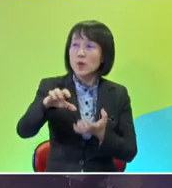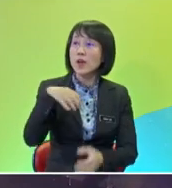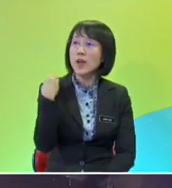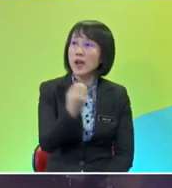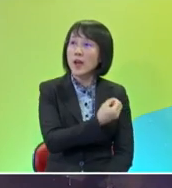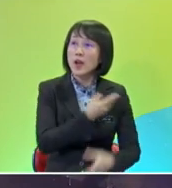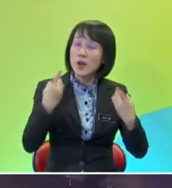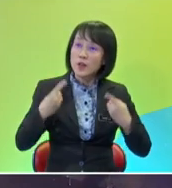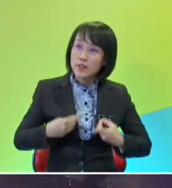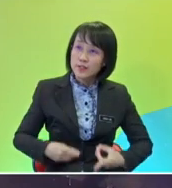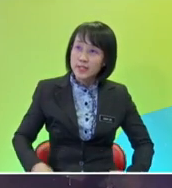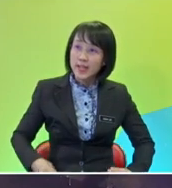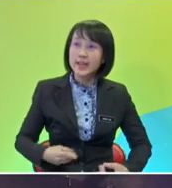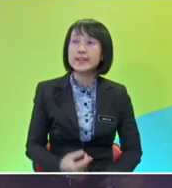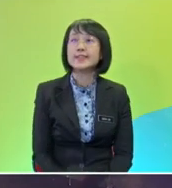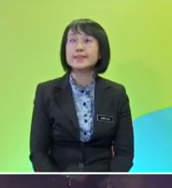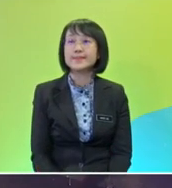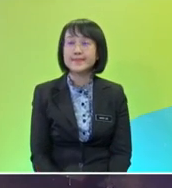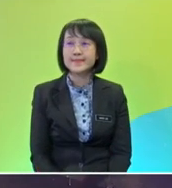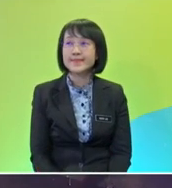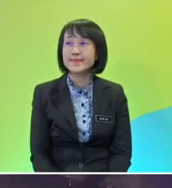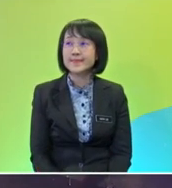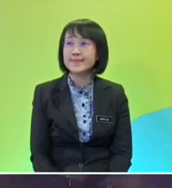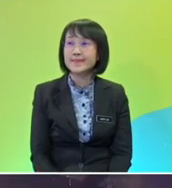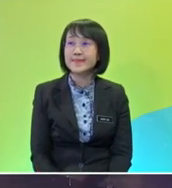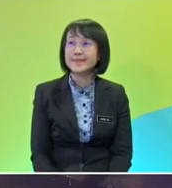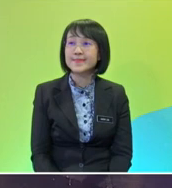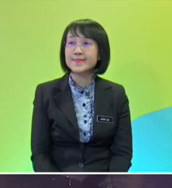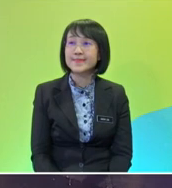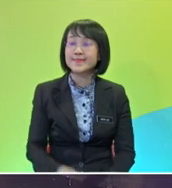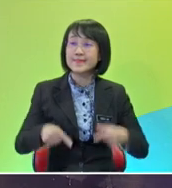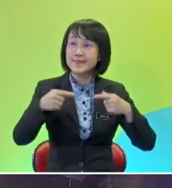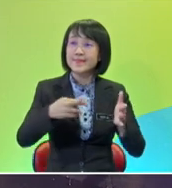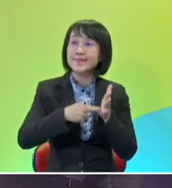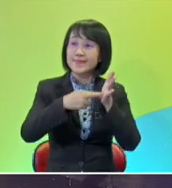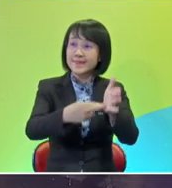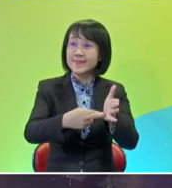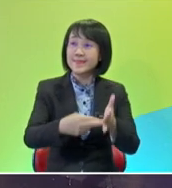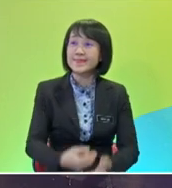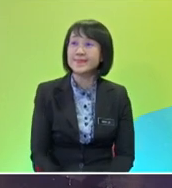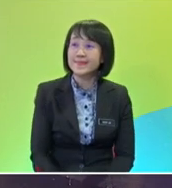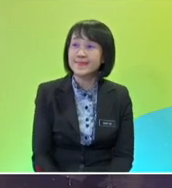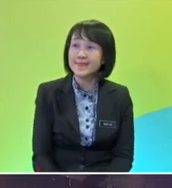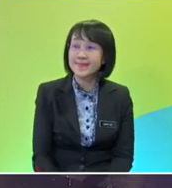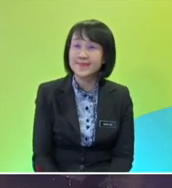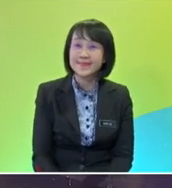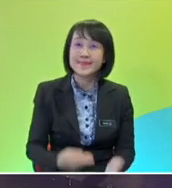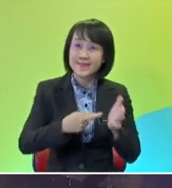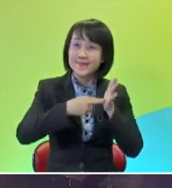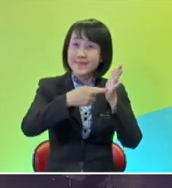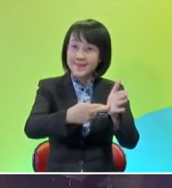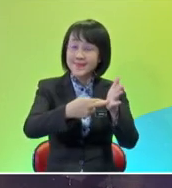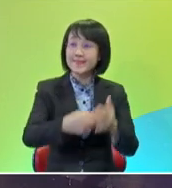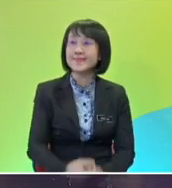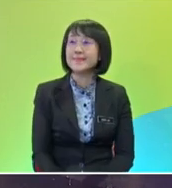she has read it very well. Yes, she did. Would you want to give her a reward? Oh, we are? Which one are we giving her? We have a few here.